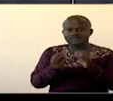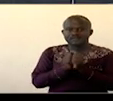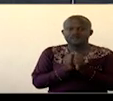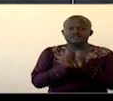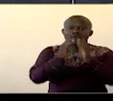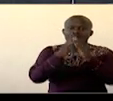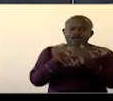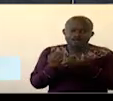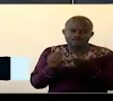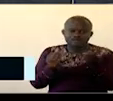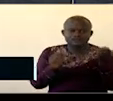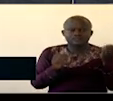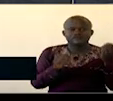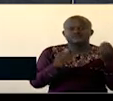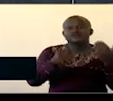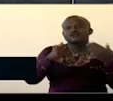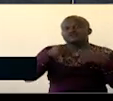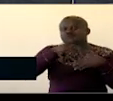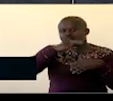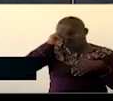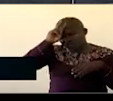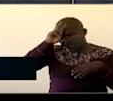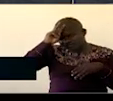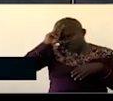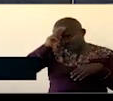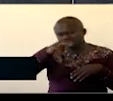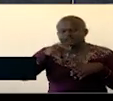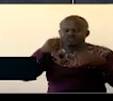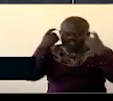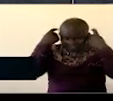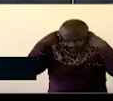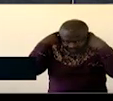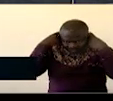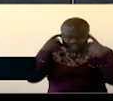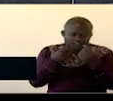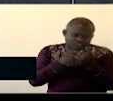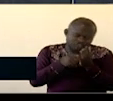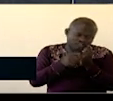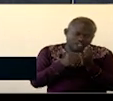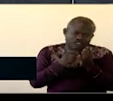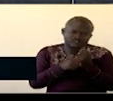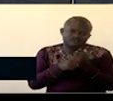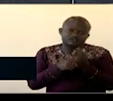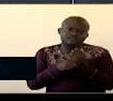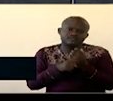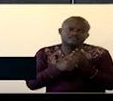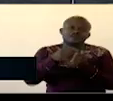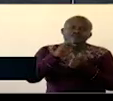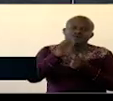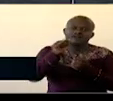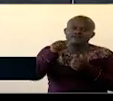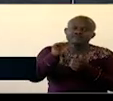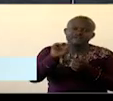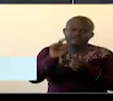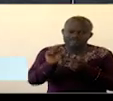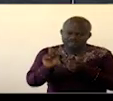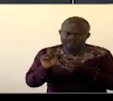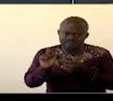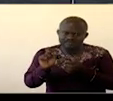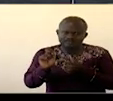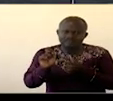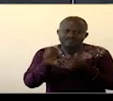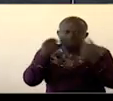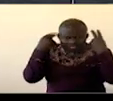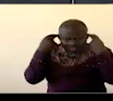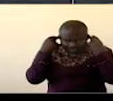cows, goats, sheep, chicken, rabbits, dogs, and